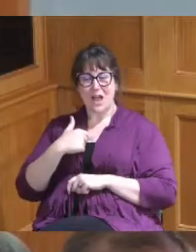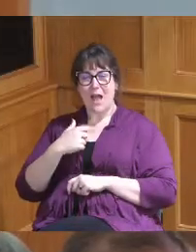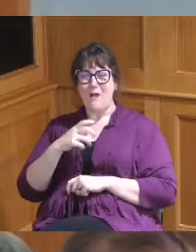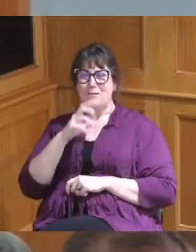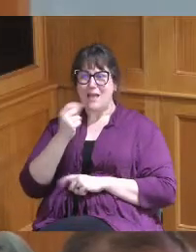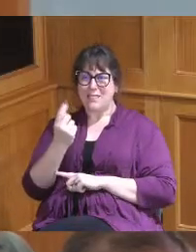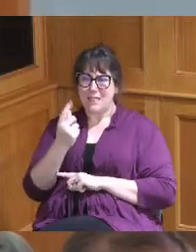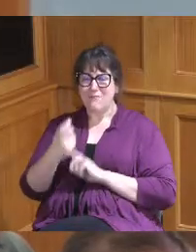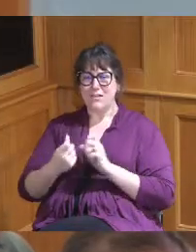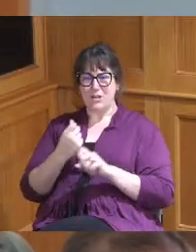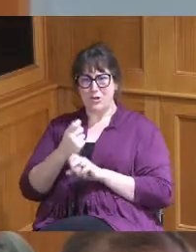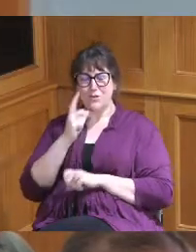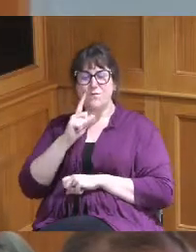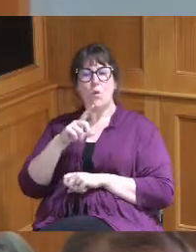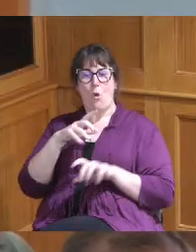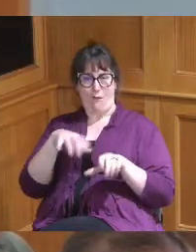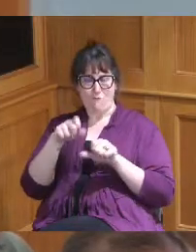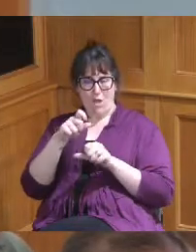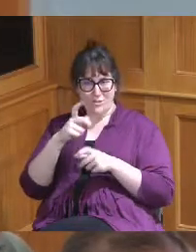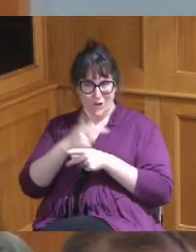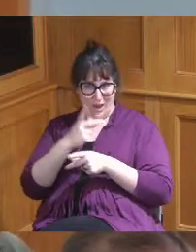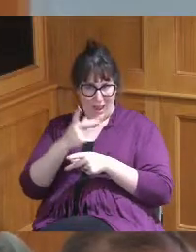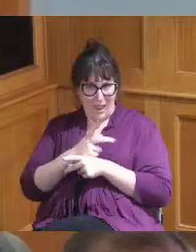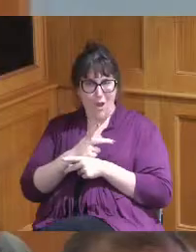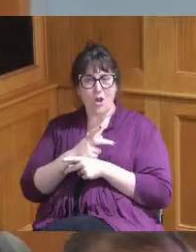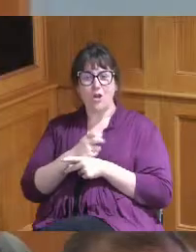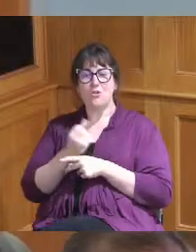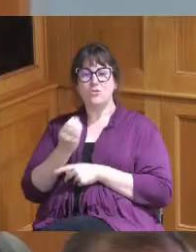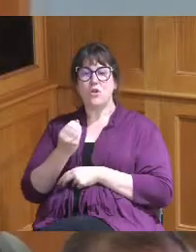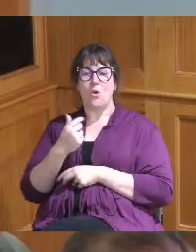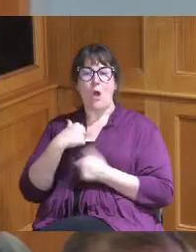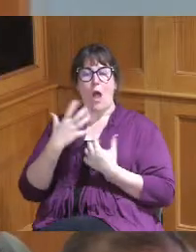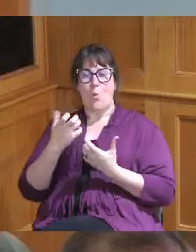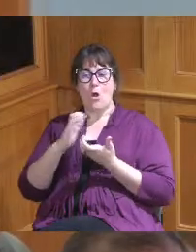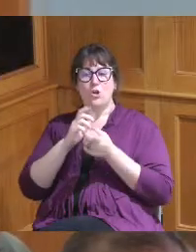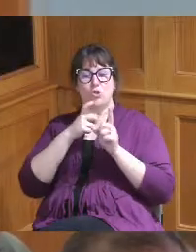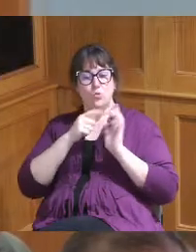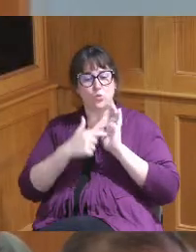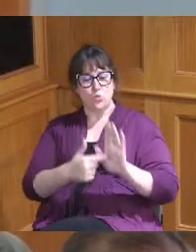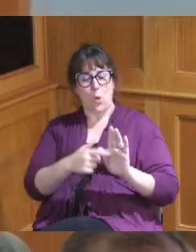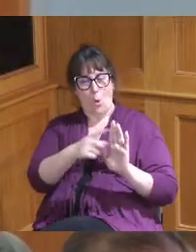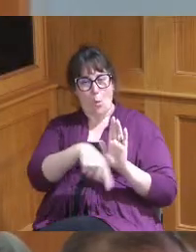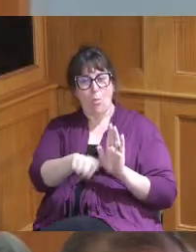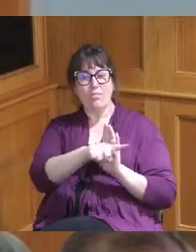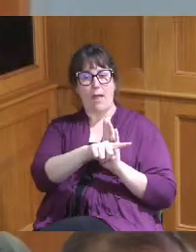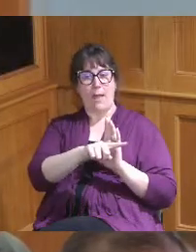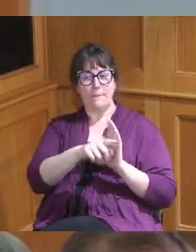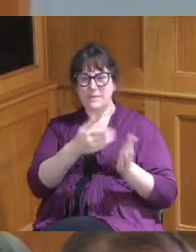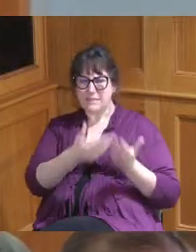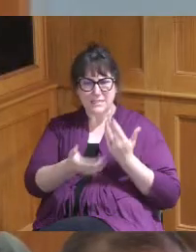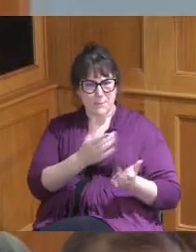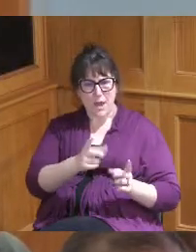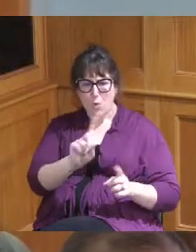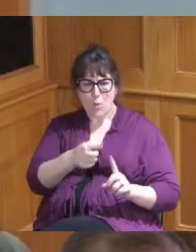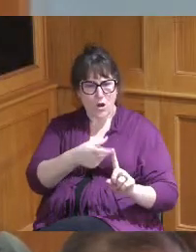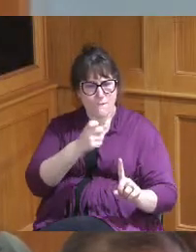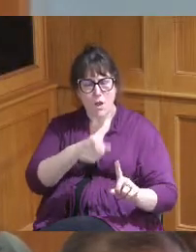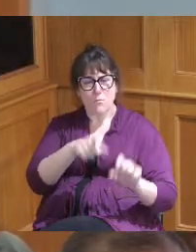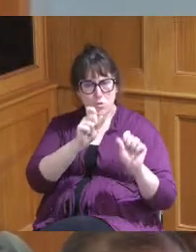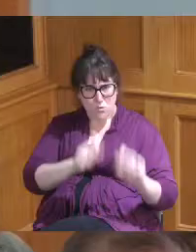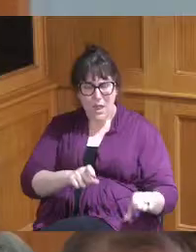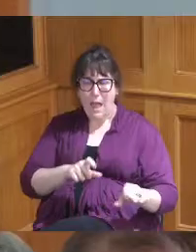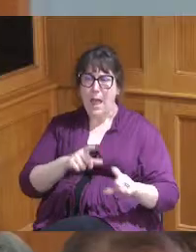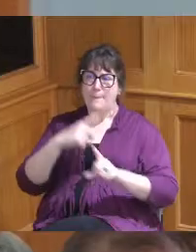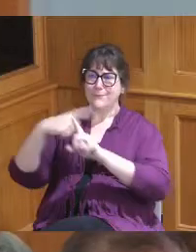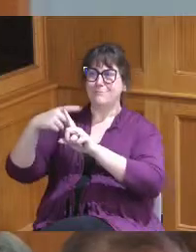started and I transitioned into Choices Independent Living. I just want to be able to show kids like me, like no matter where you come from, you can be heard and make a change